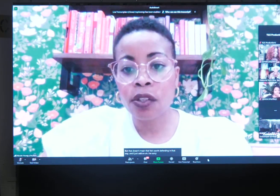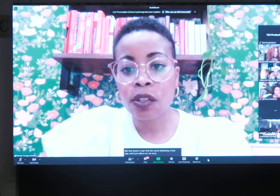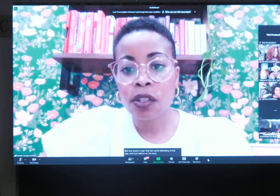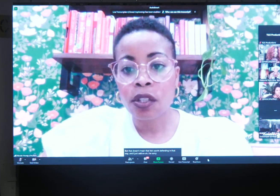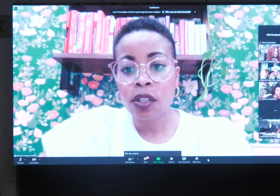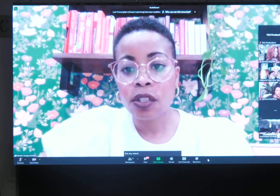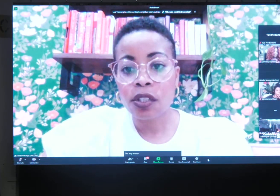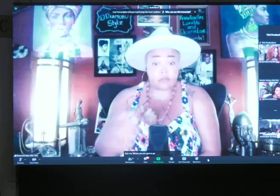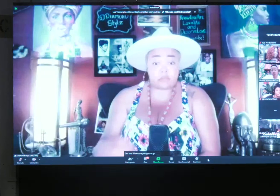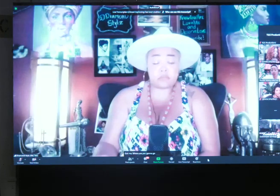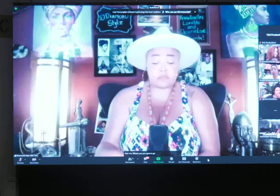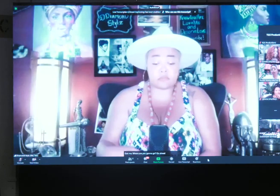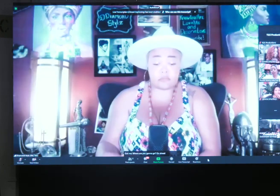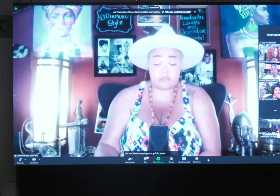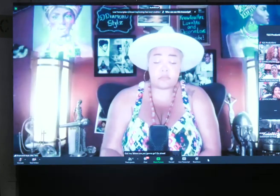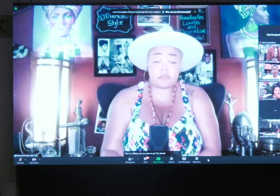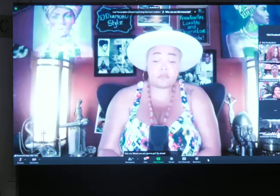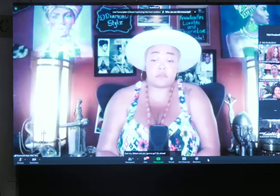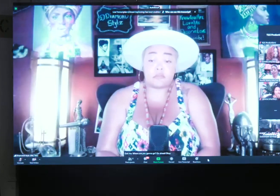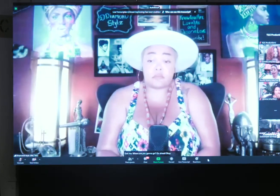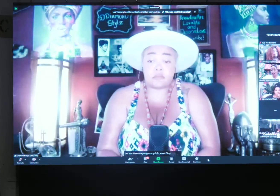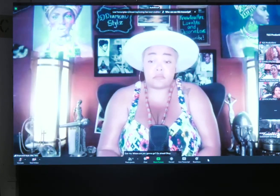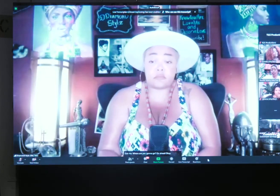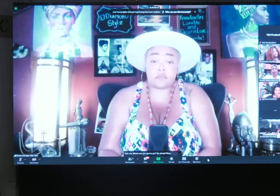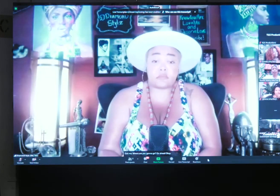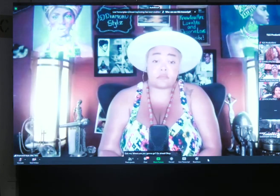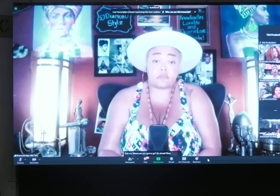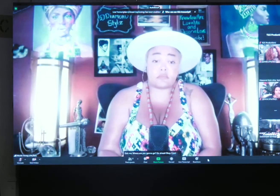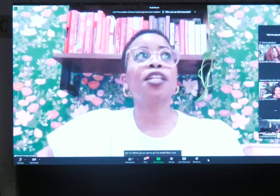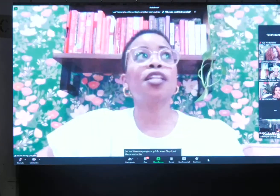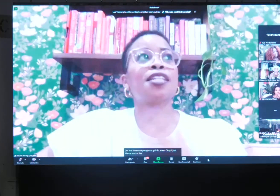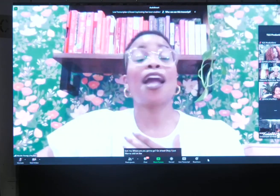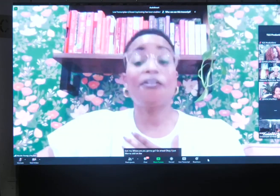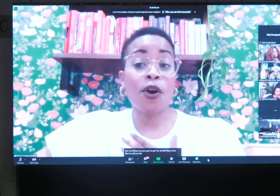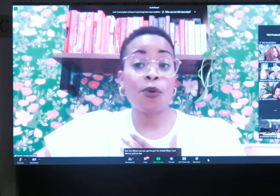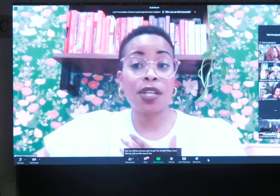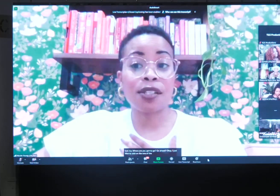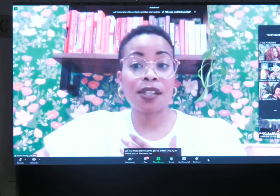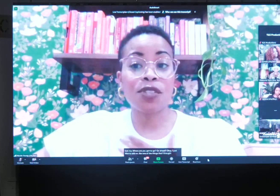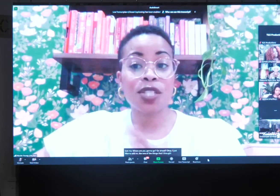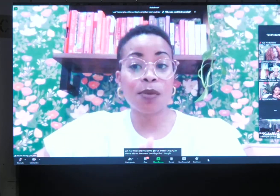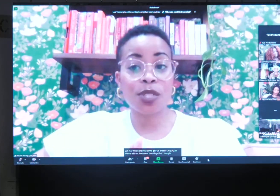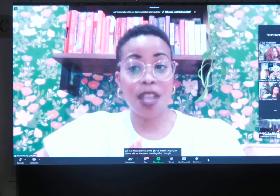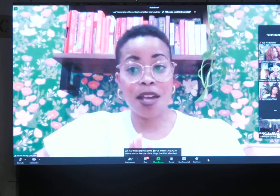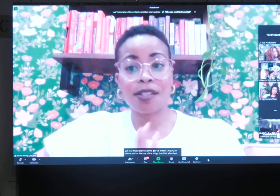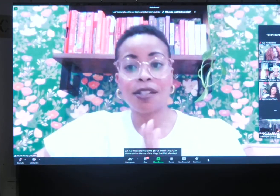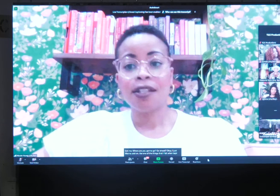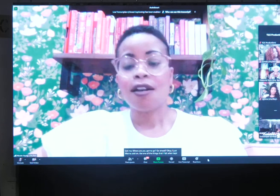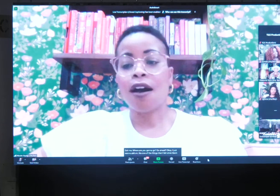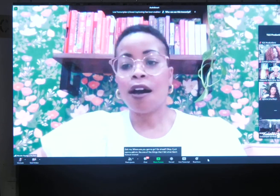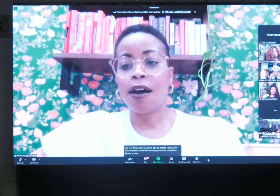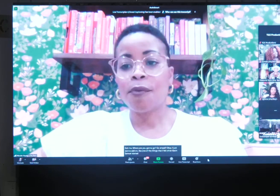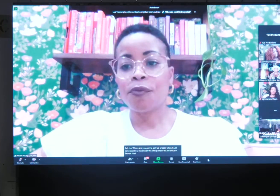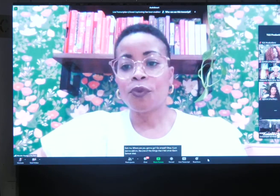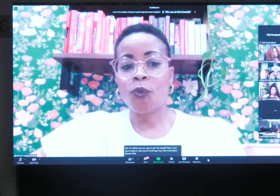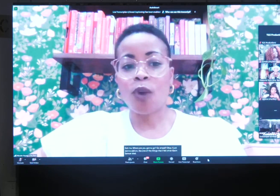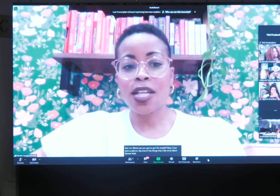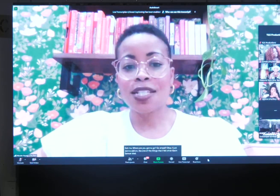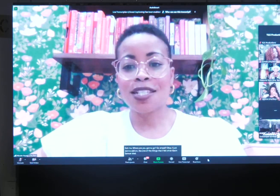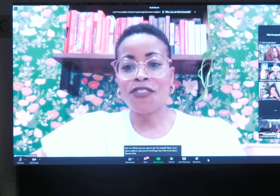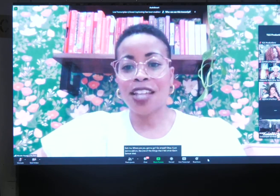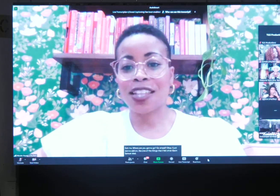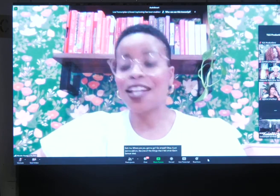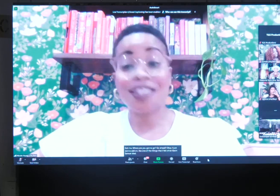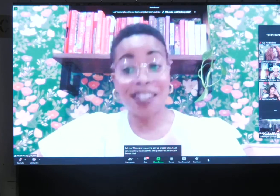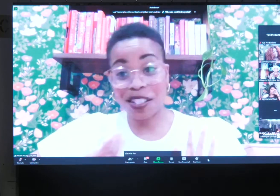go? Go ahead. Okay. I just want to add on, one of the things that I felt when Kevin Samuels died was